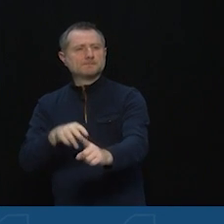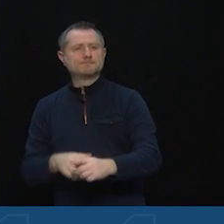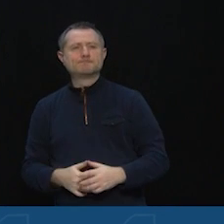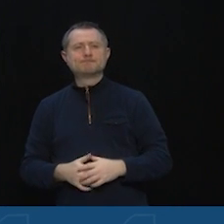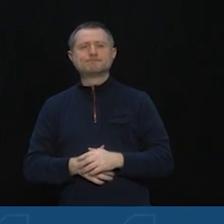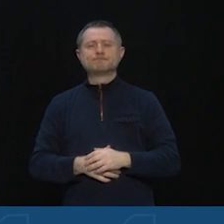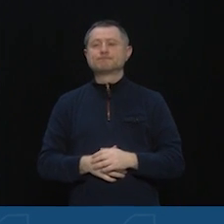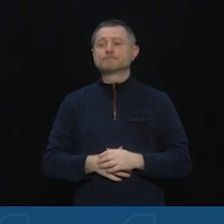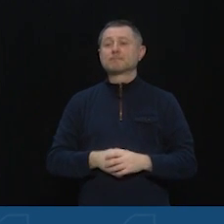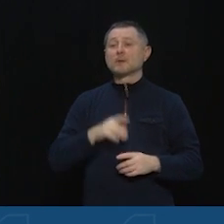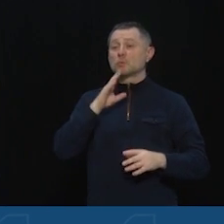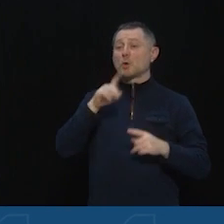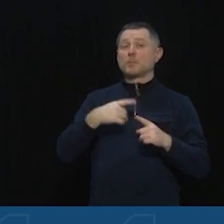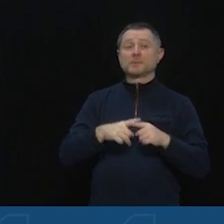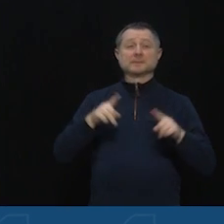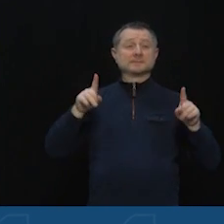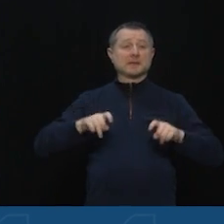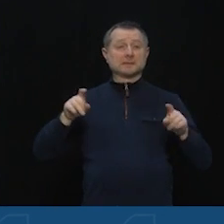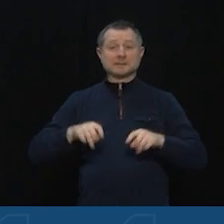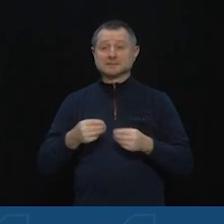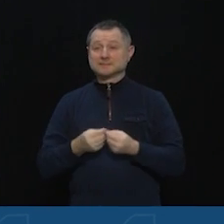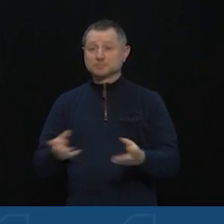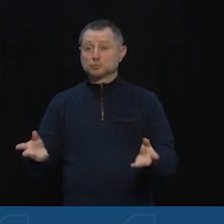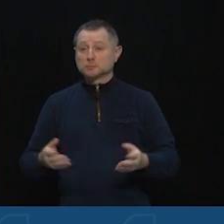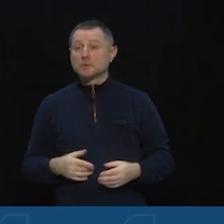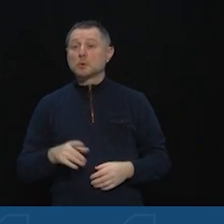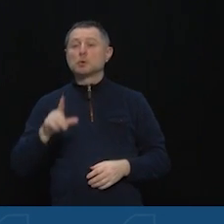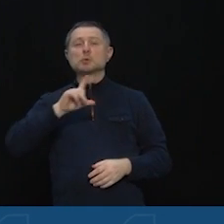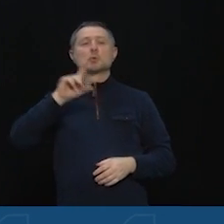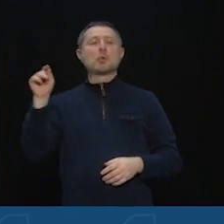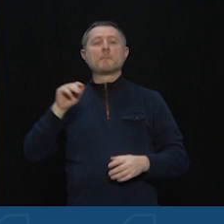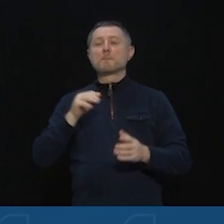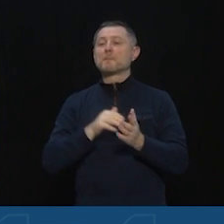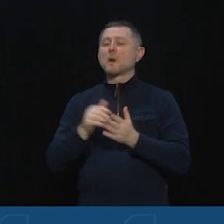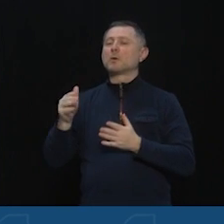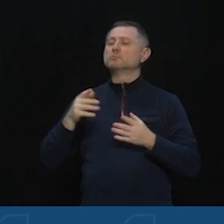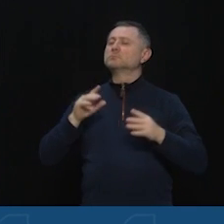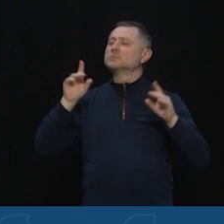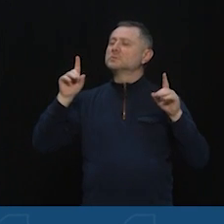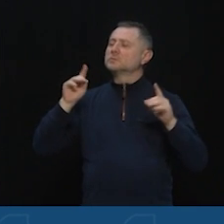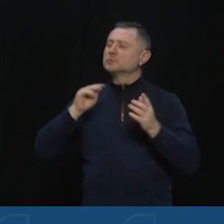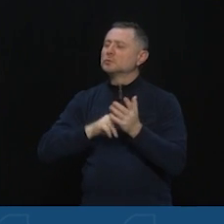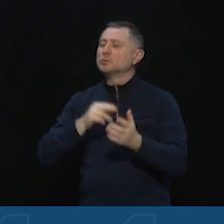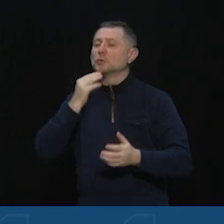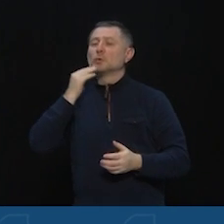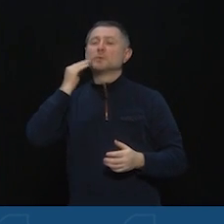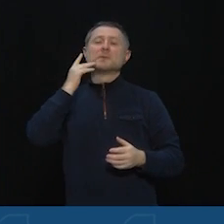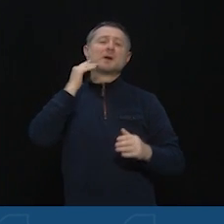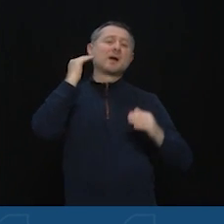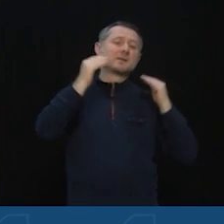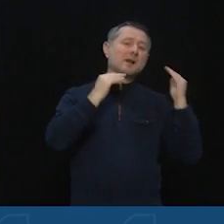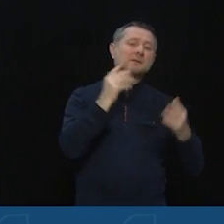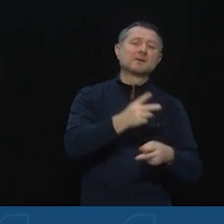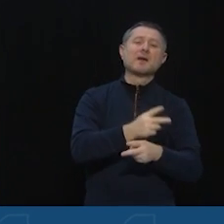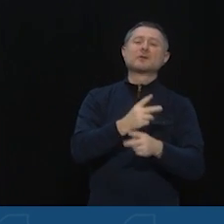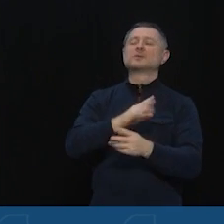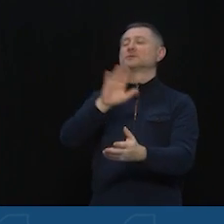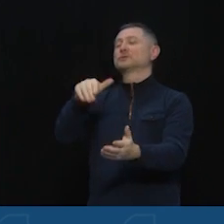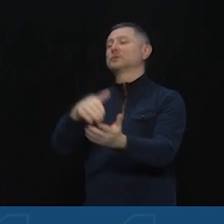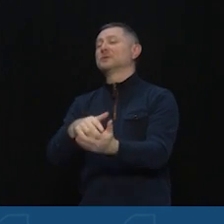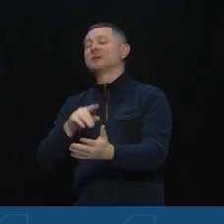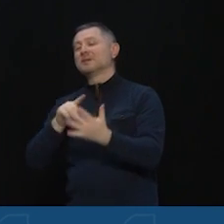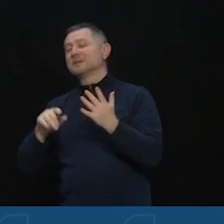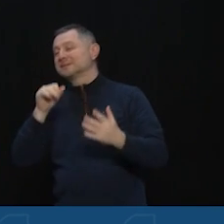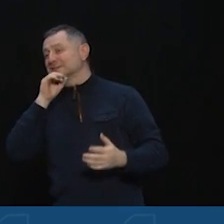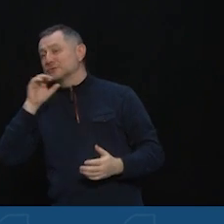Test distribution, I mentioned we had 20 million more tests out to nursing homes, adult care centers, our NYCHA residents, senior centers, food banks, building